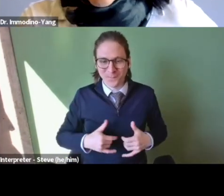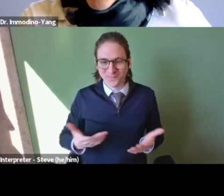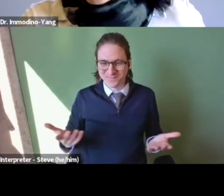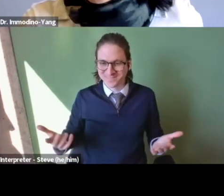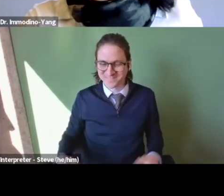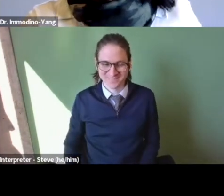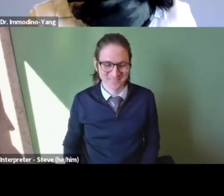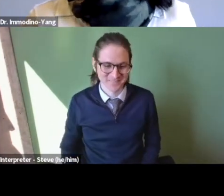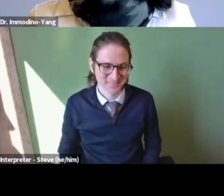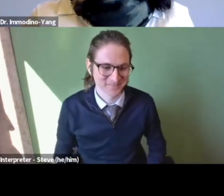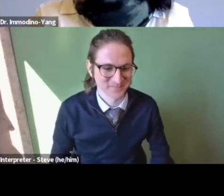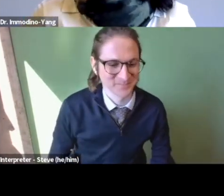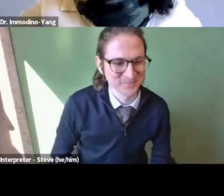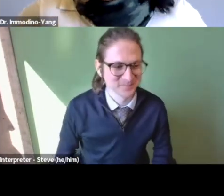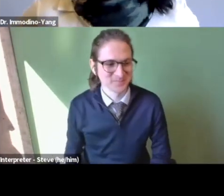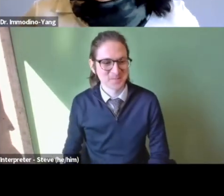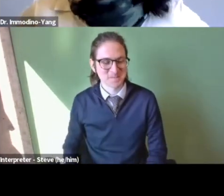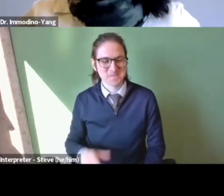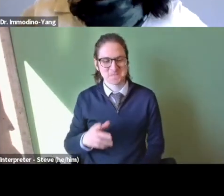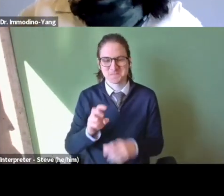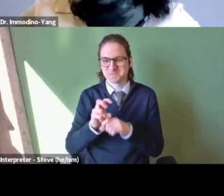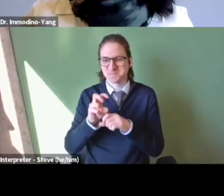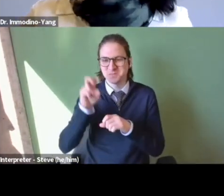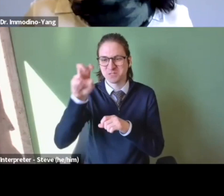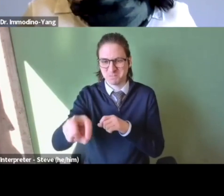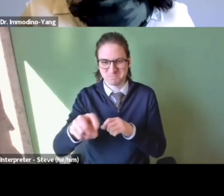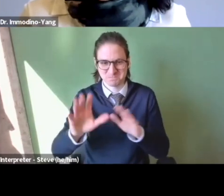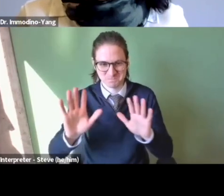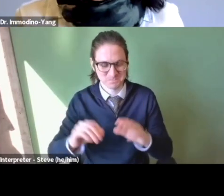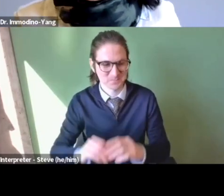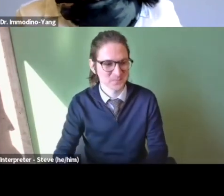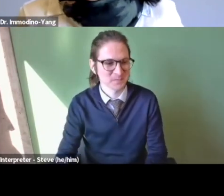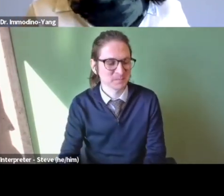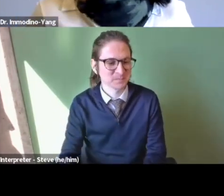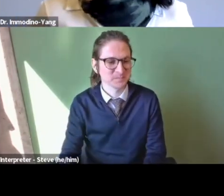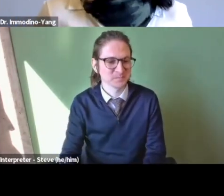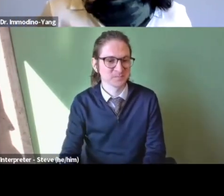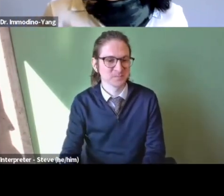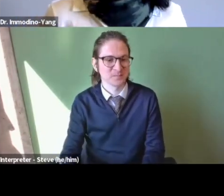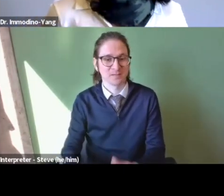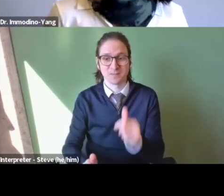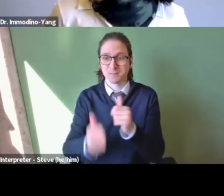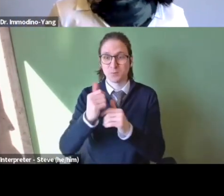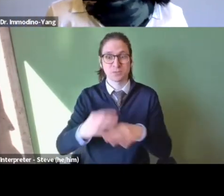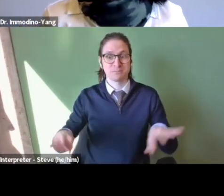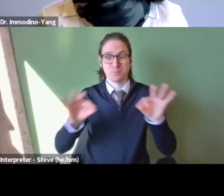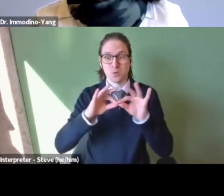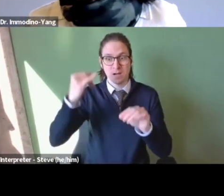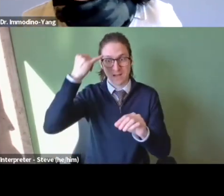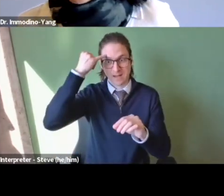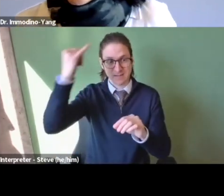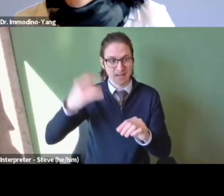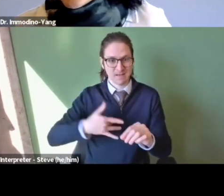Let's just skip that. So the big idea here that we take away is that meaningful